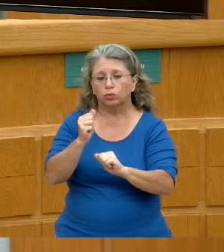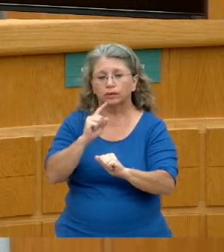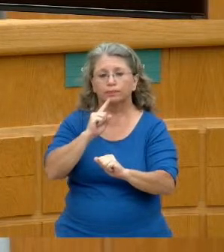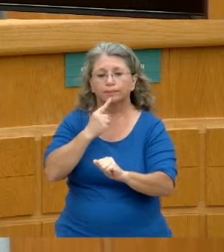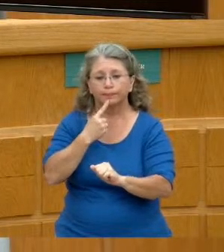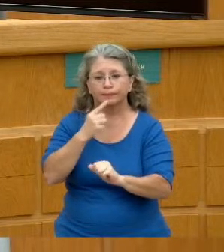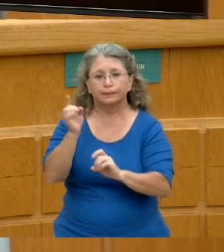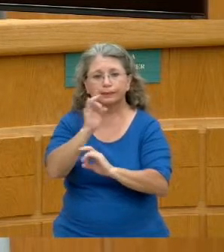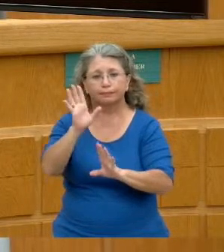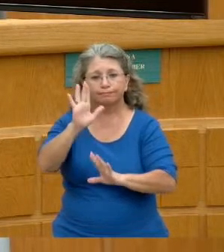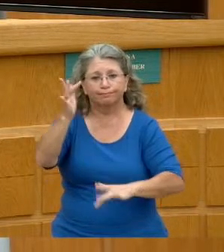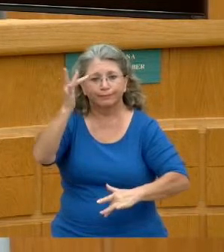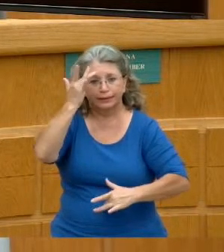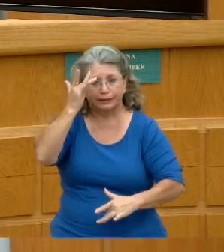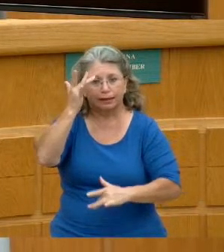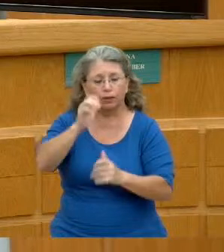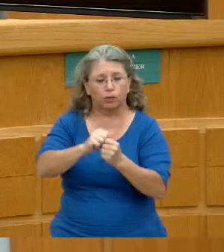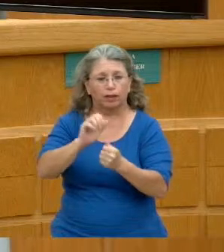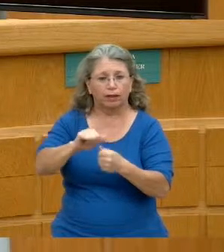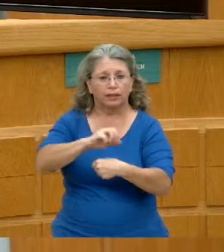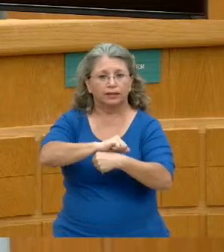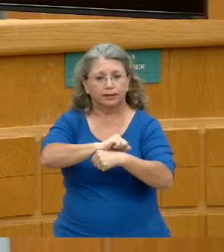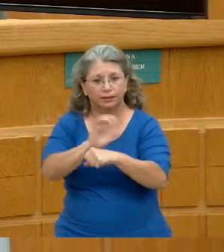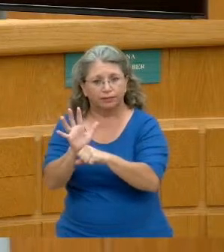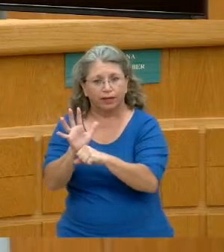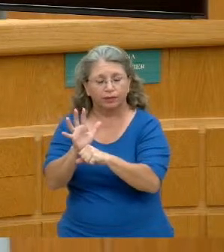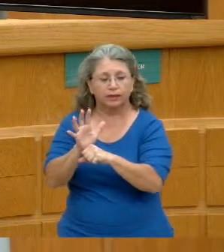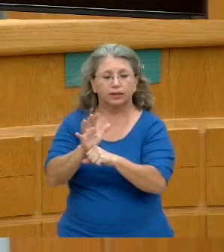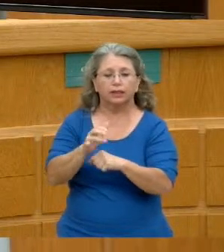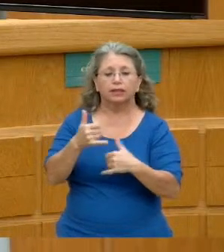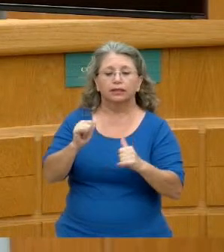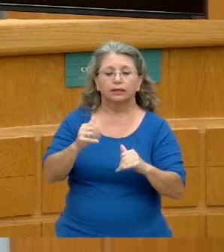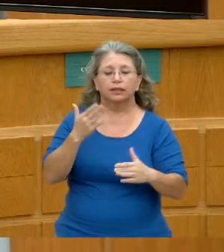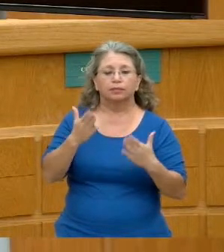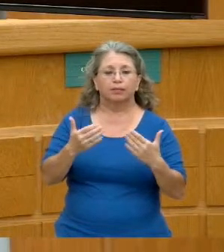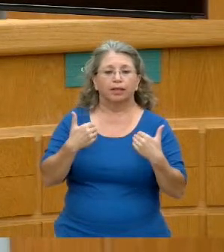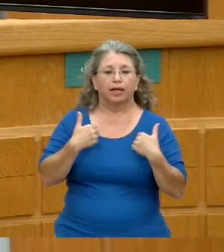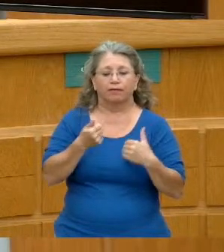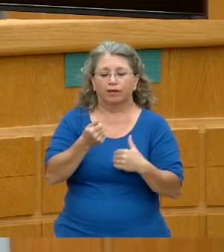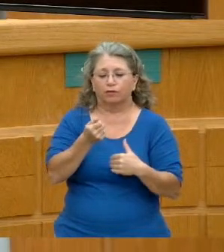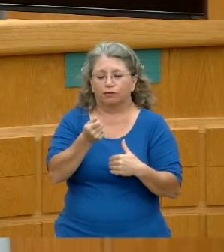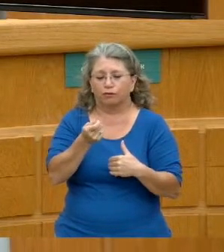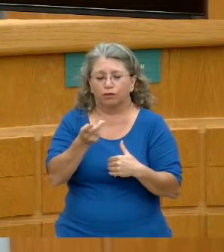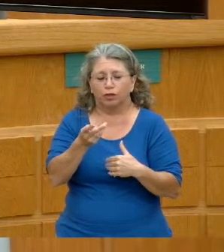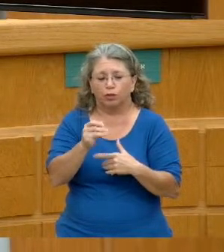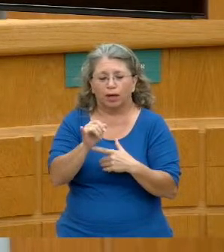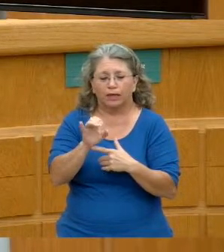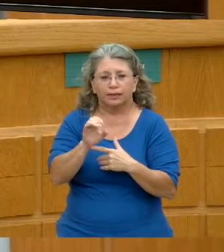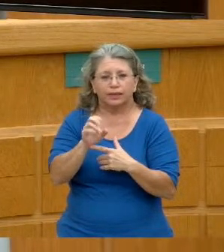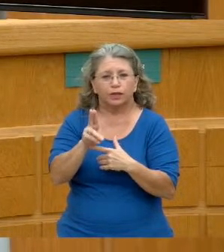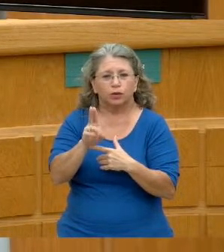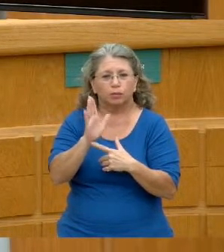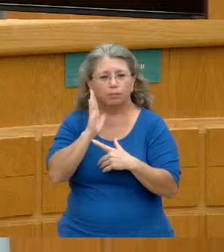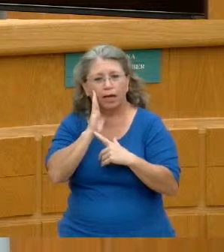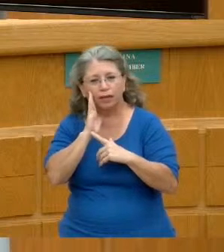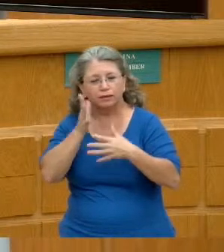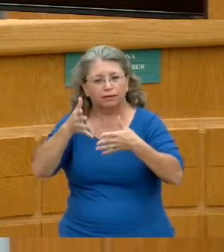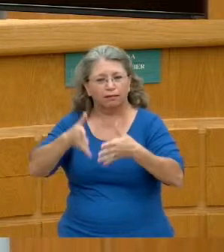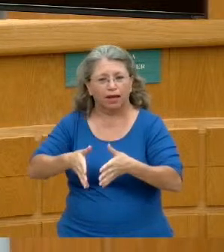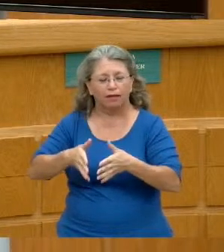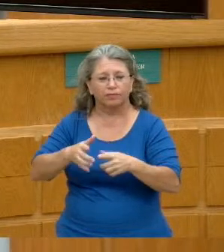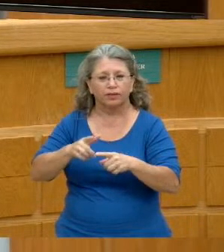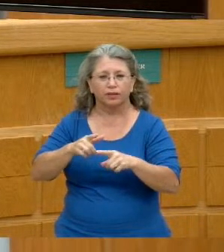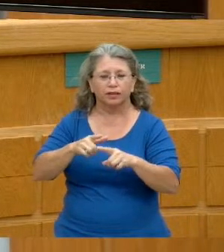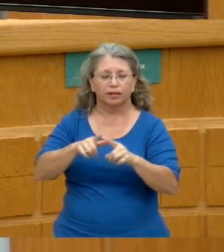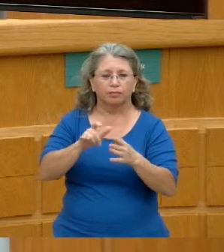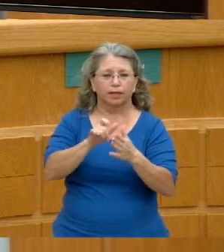virus. We still probably have a few ICU units left, but that's a fluid